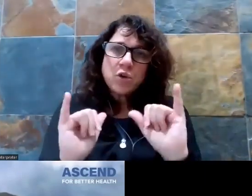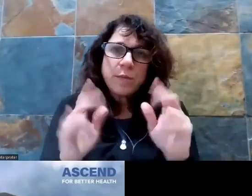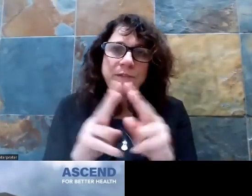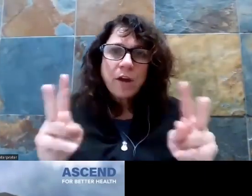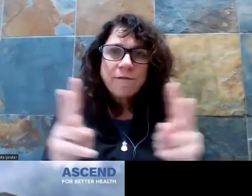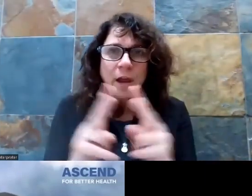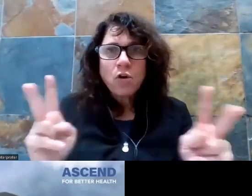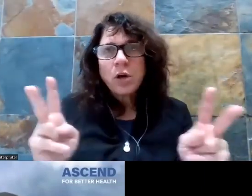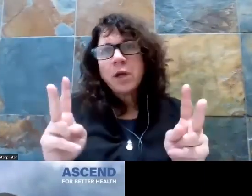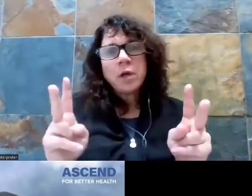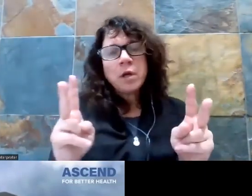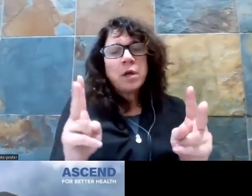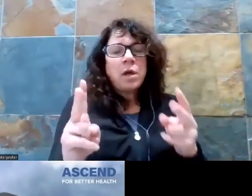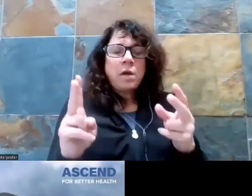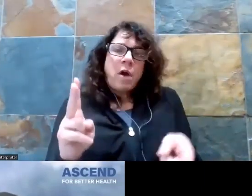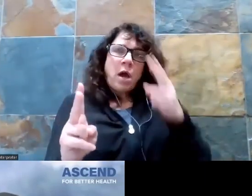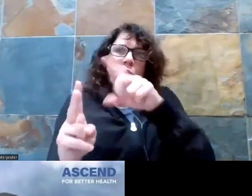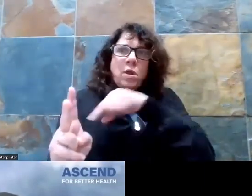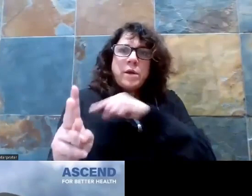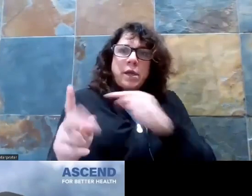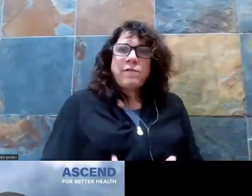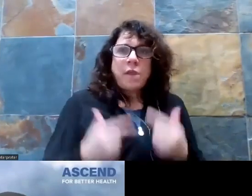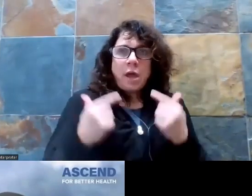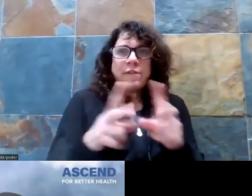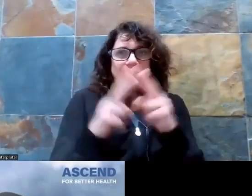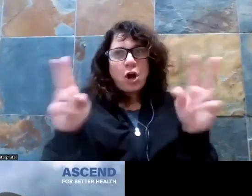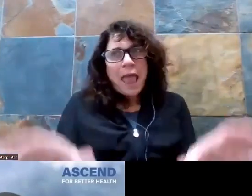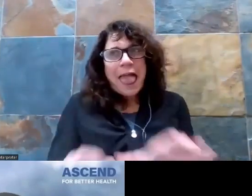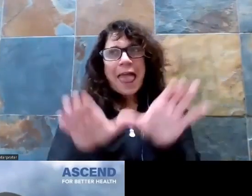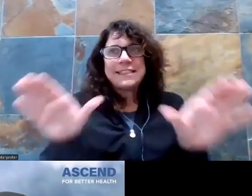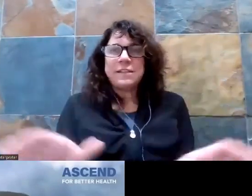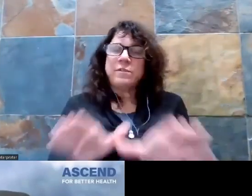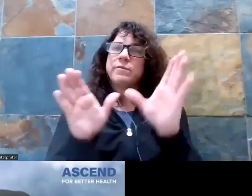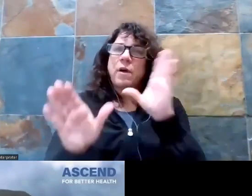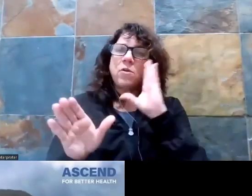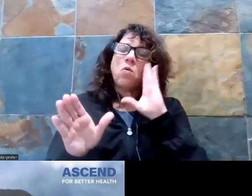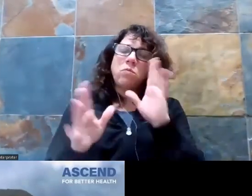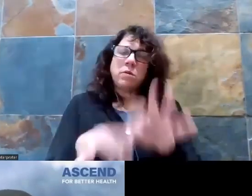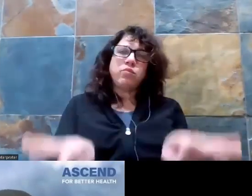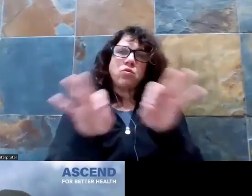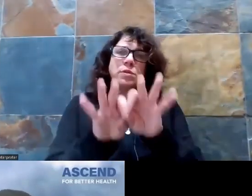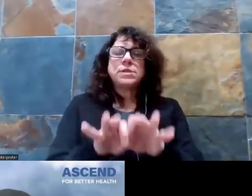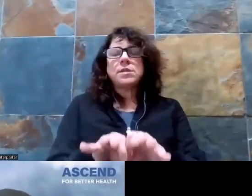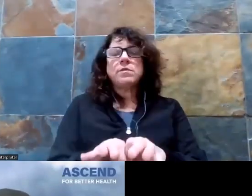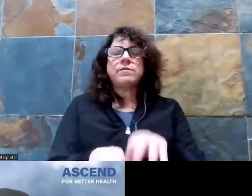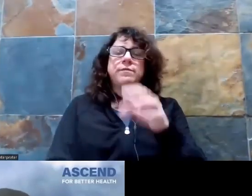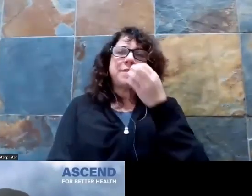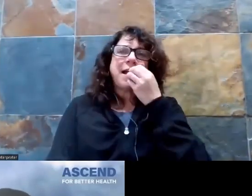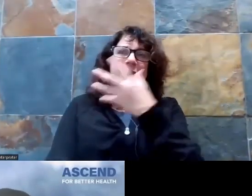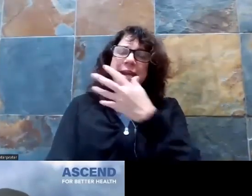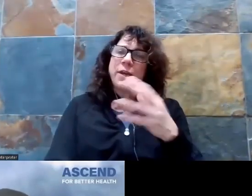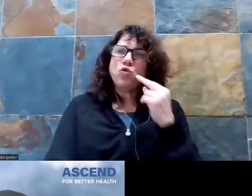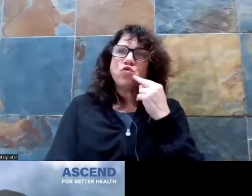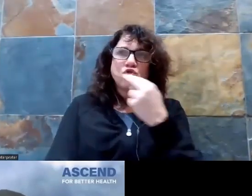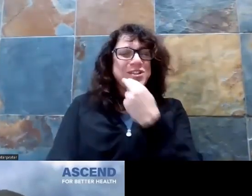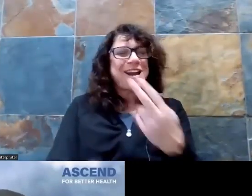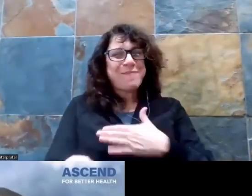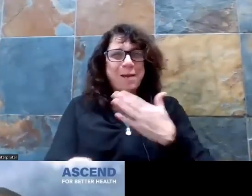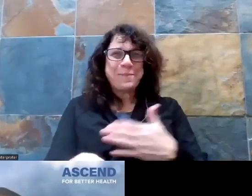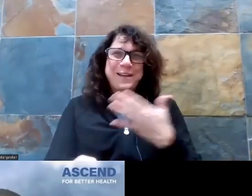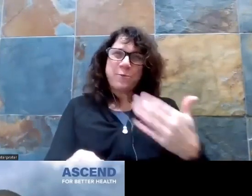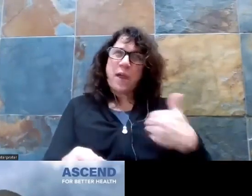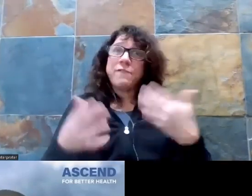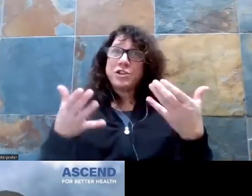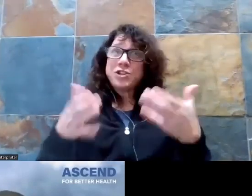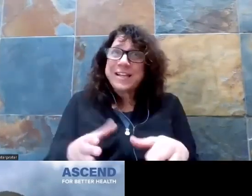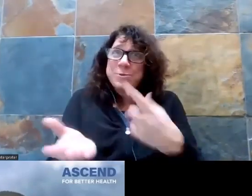very, have a high quality life and be very active. And so I know the importance of diet and nutrition. And so I'm just so happy we have a